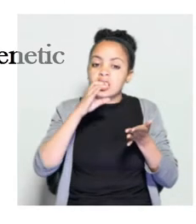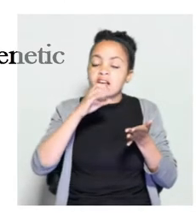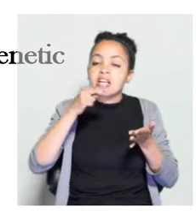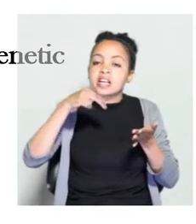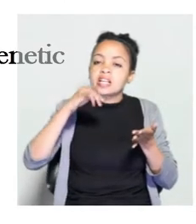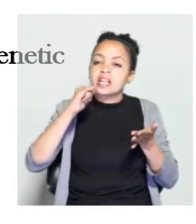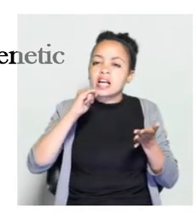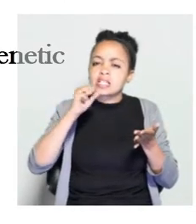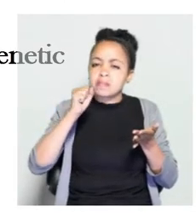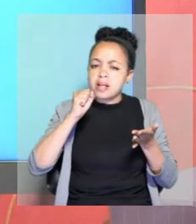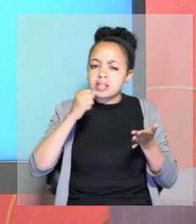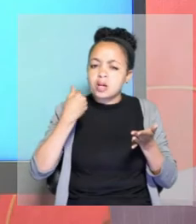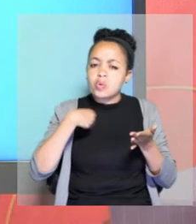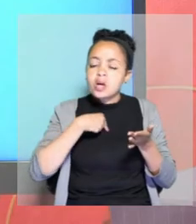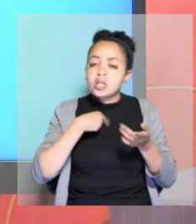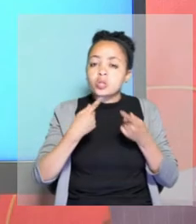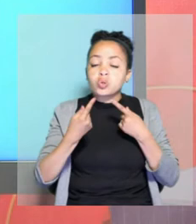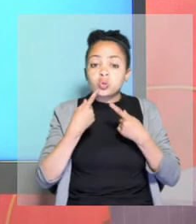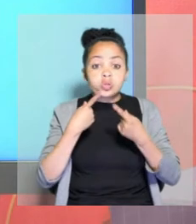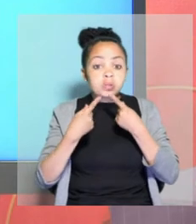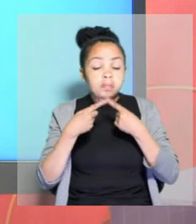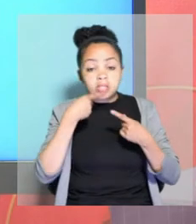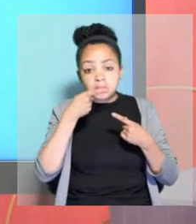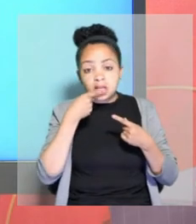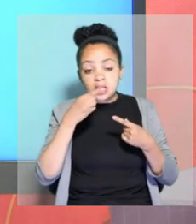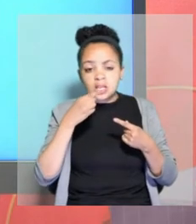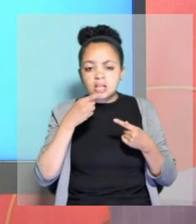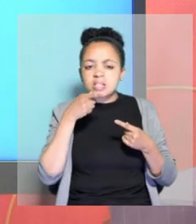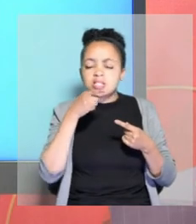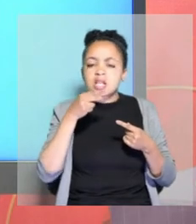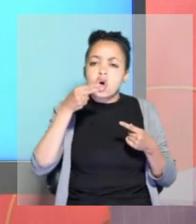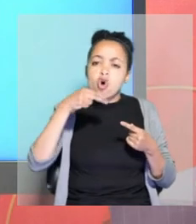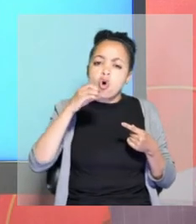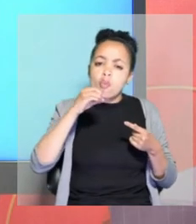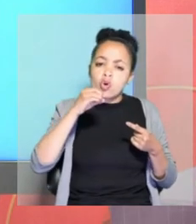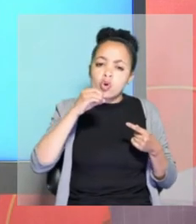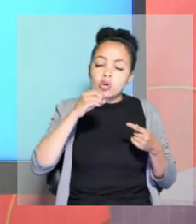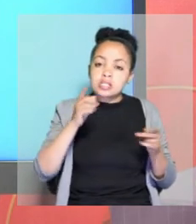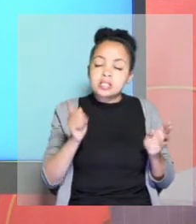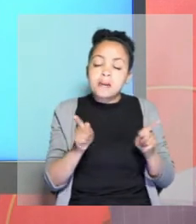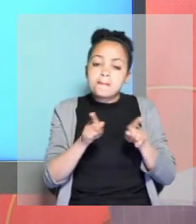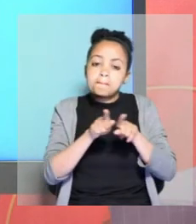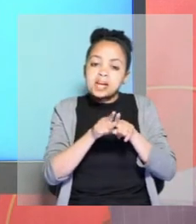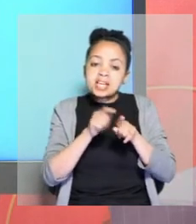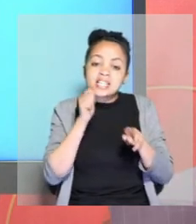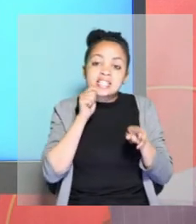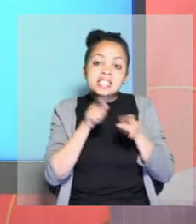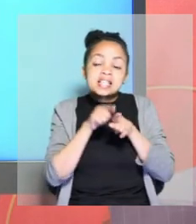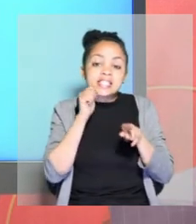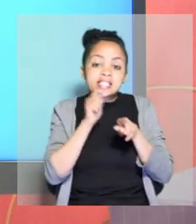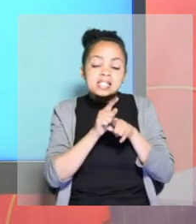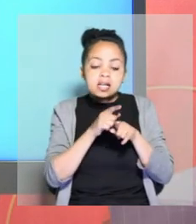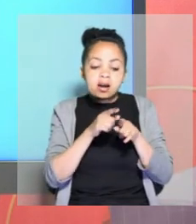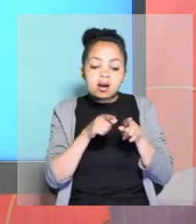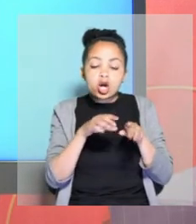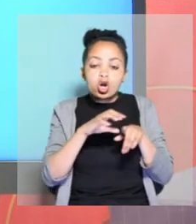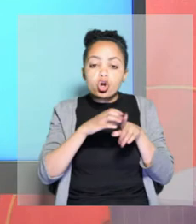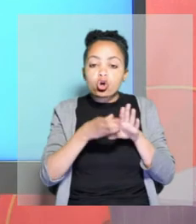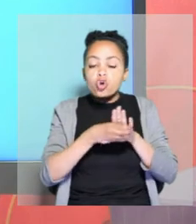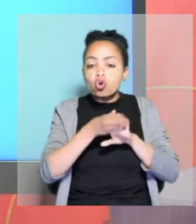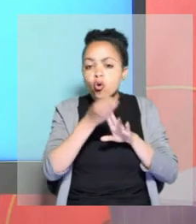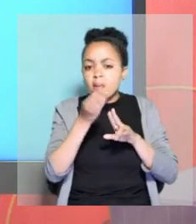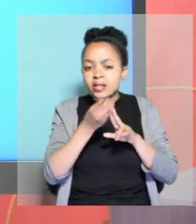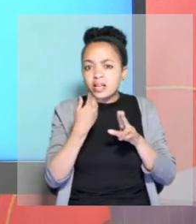points when you are speaking about prophecy one homologous pair of sister chromatid which we call